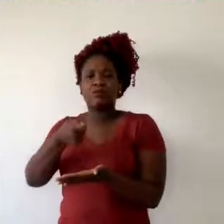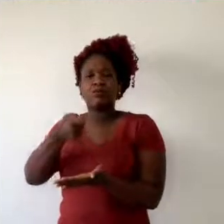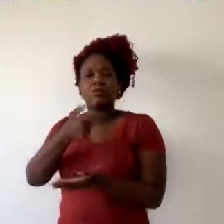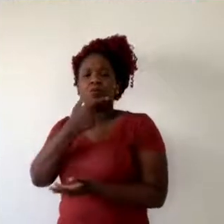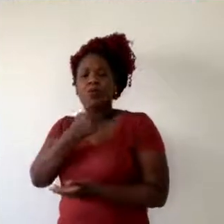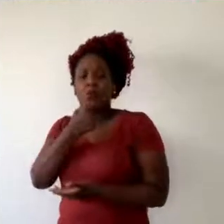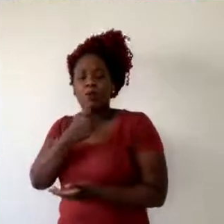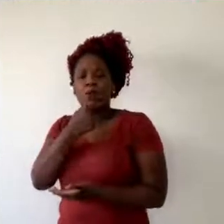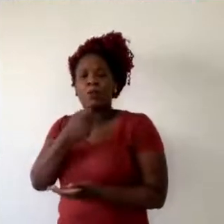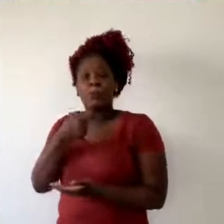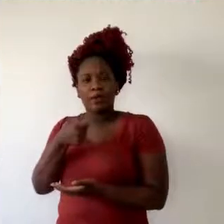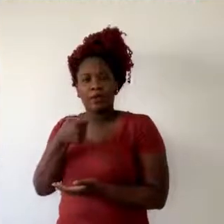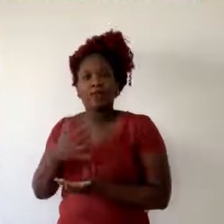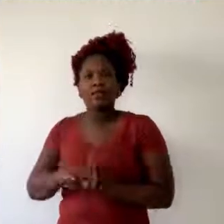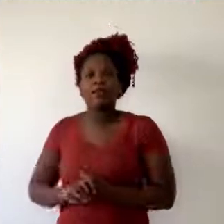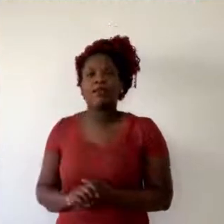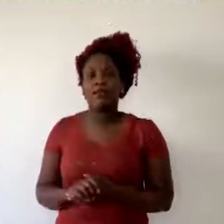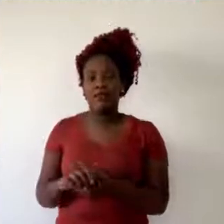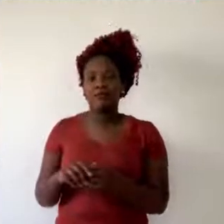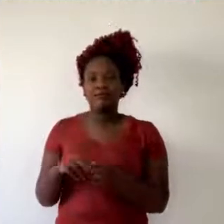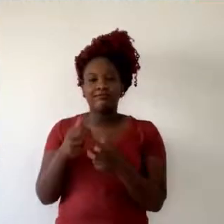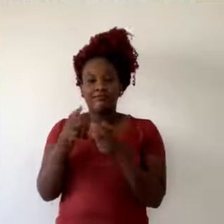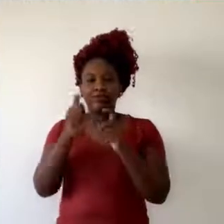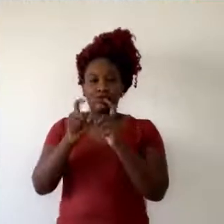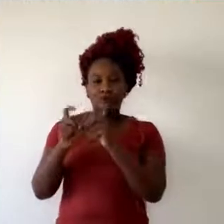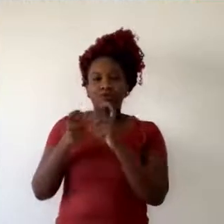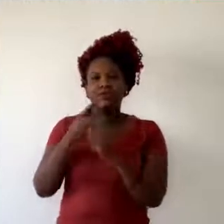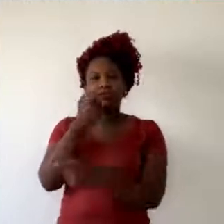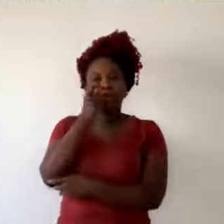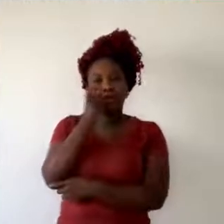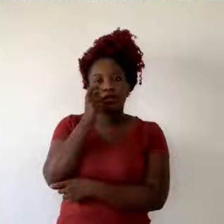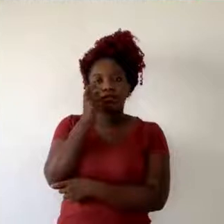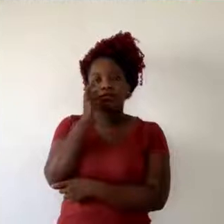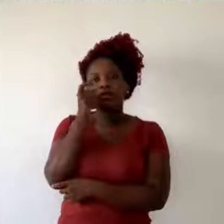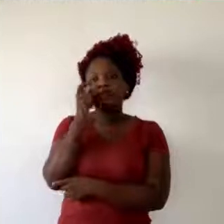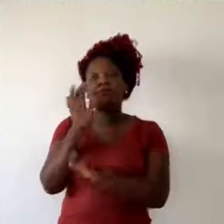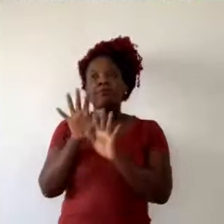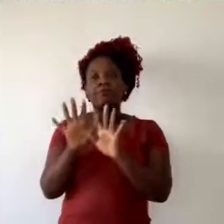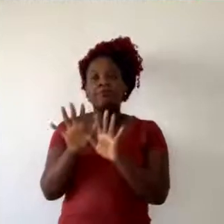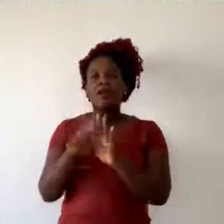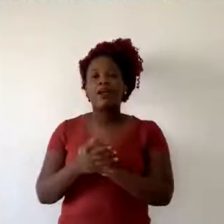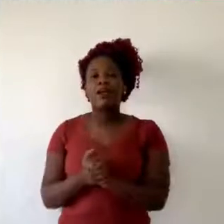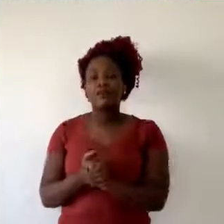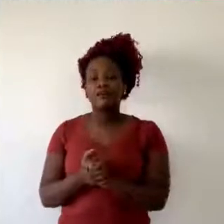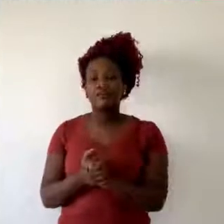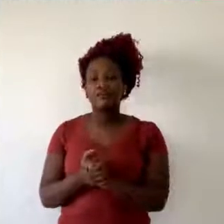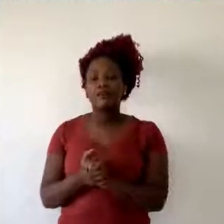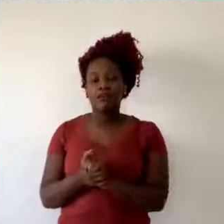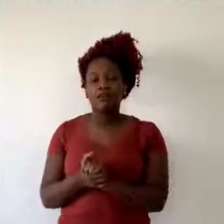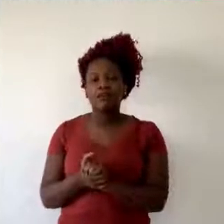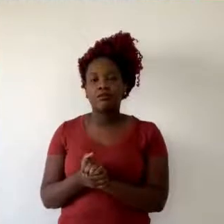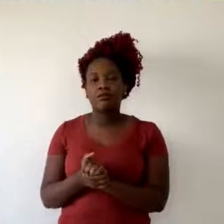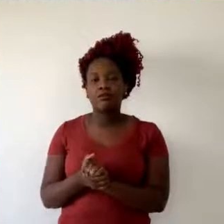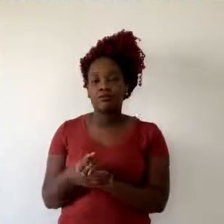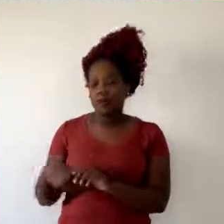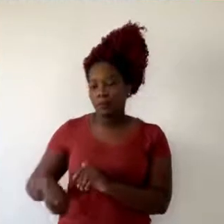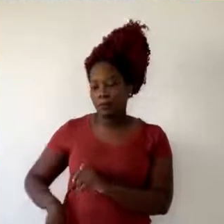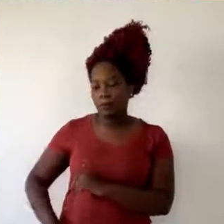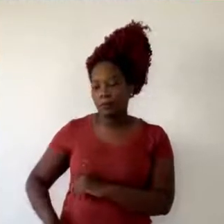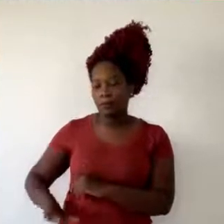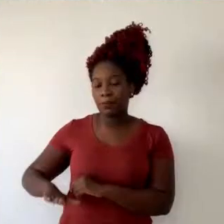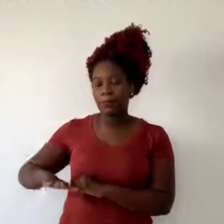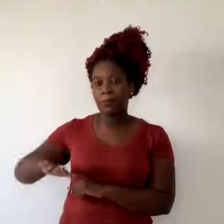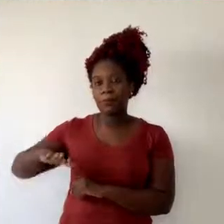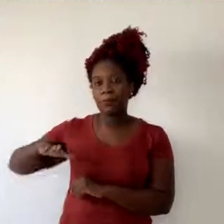and all these expectations that I have addressed here. But along my